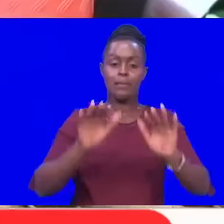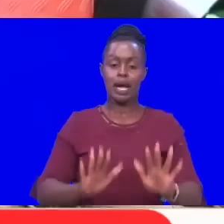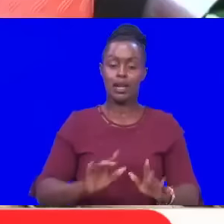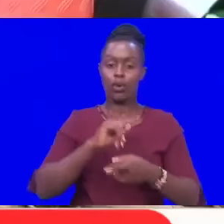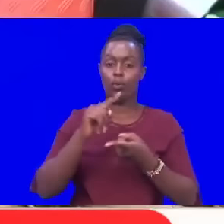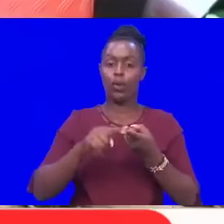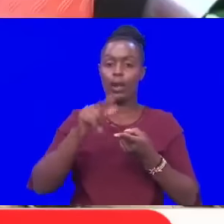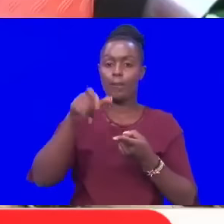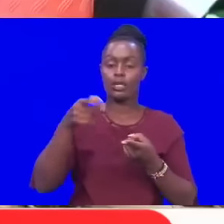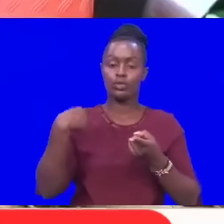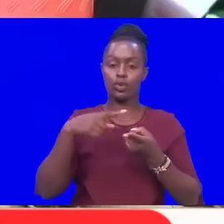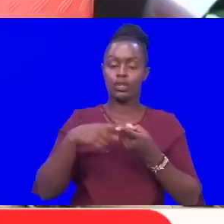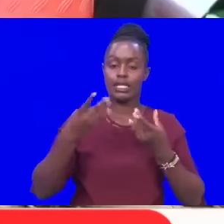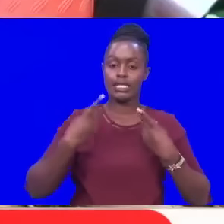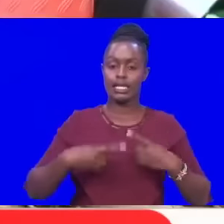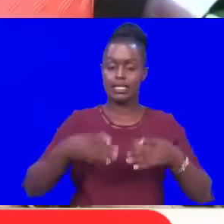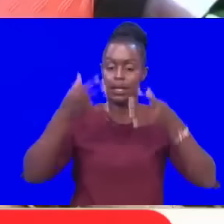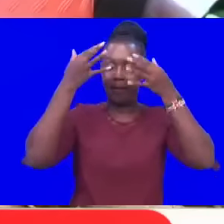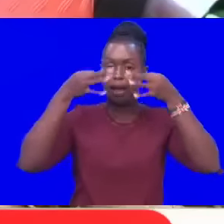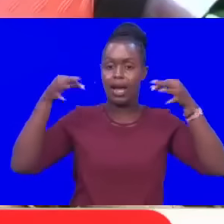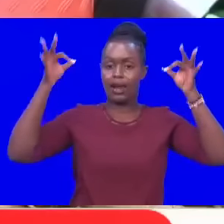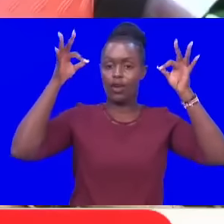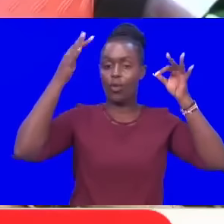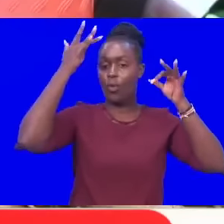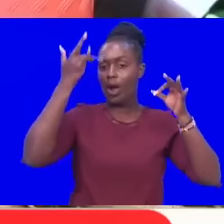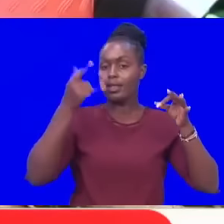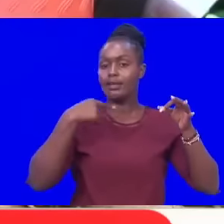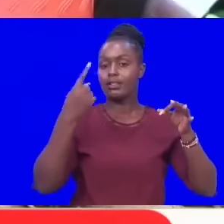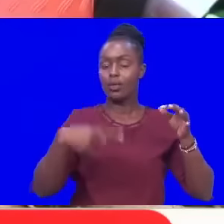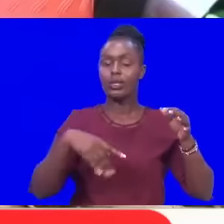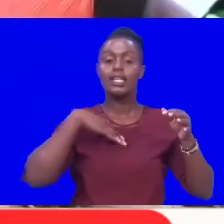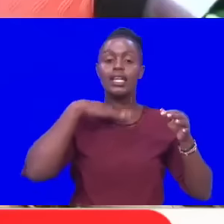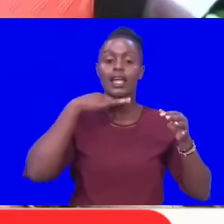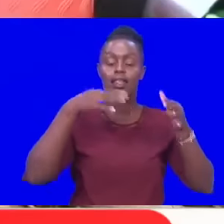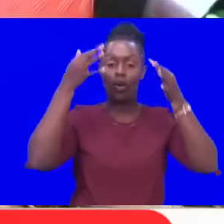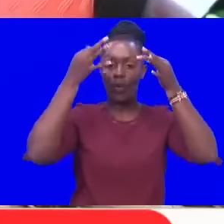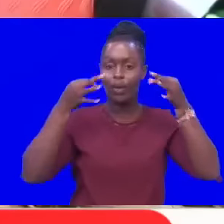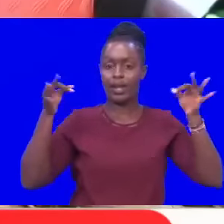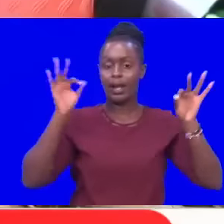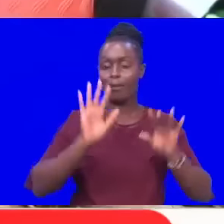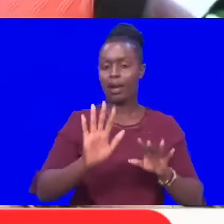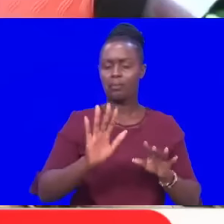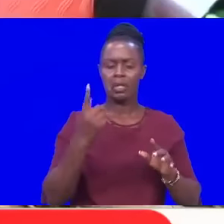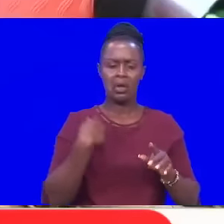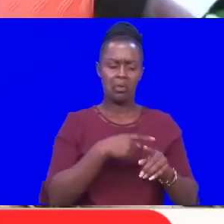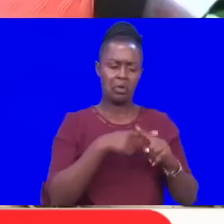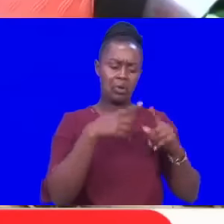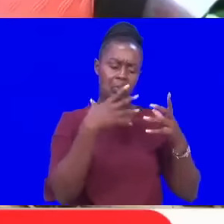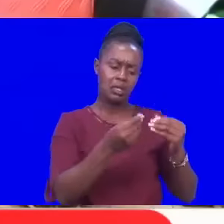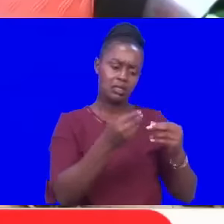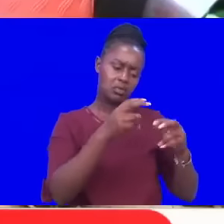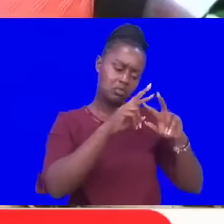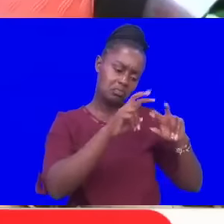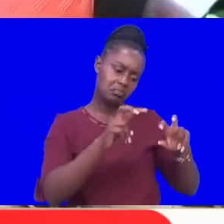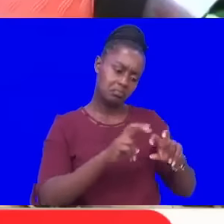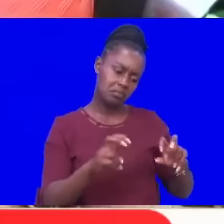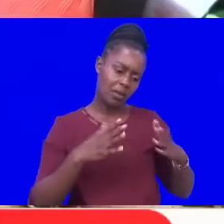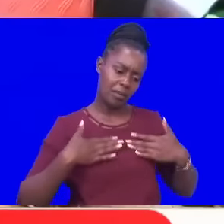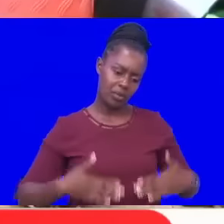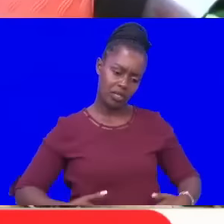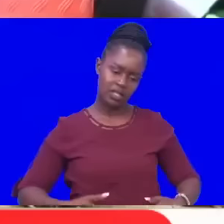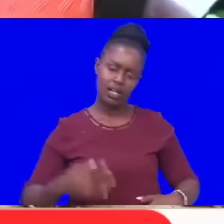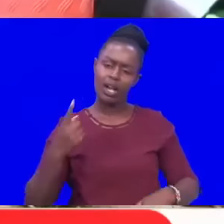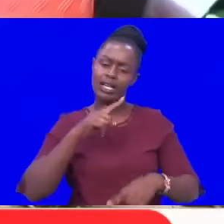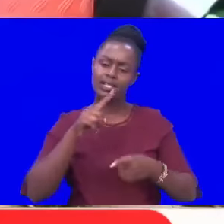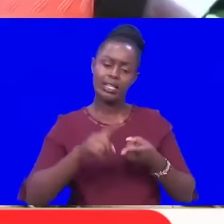harusi. Njoo hiyo harusi ati ni harusi yake. Aya sasa tukaenda kuliviu mwili. Kwenda kuliviu mwili, mwili ulikuwa